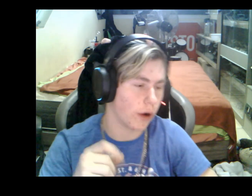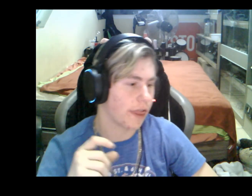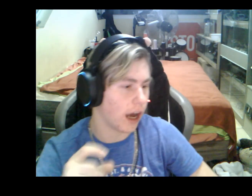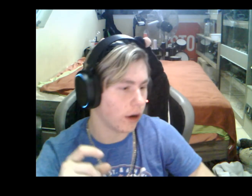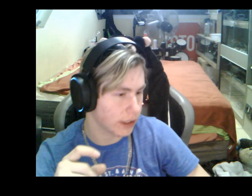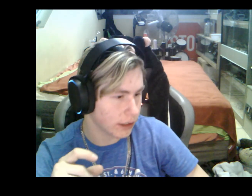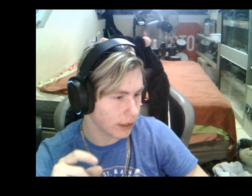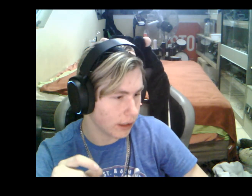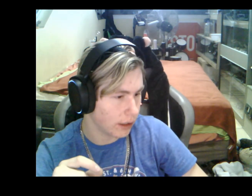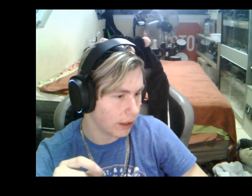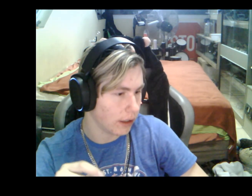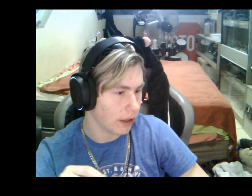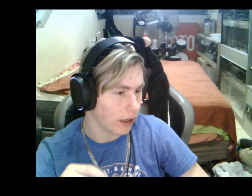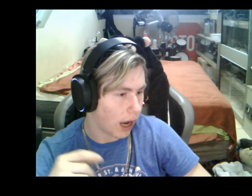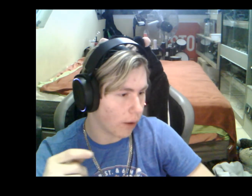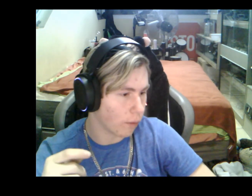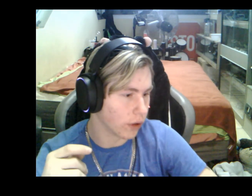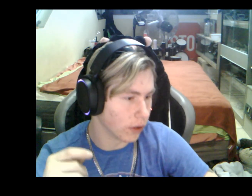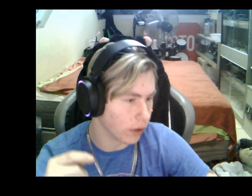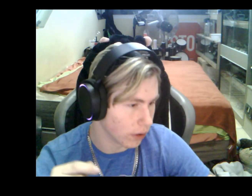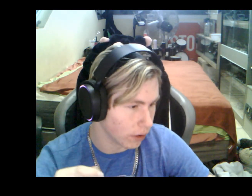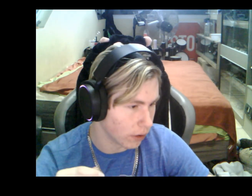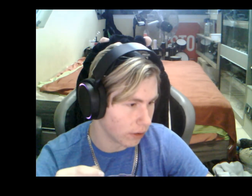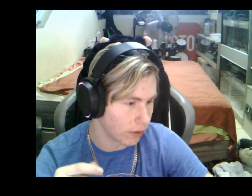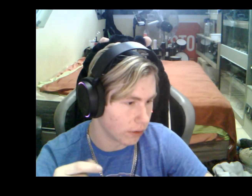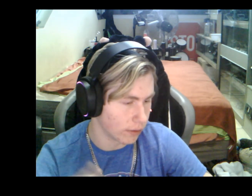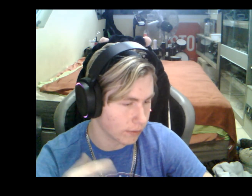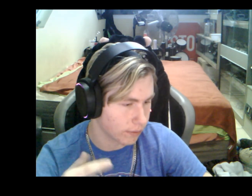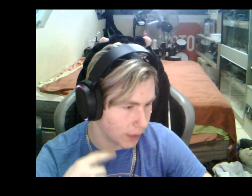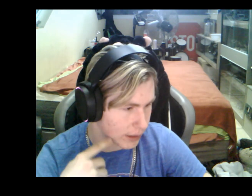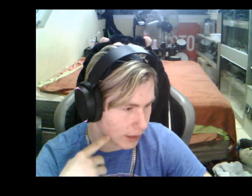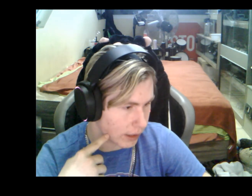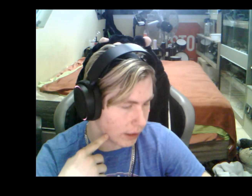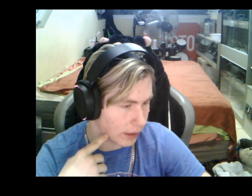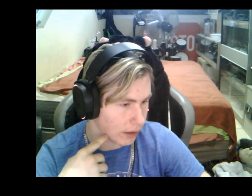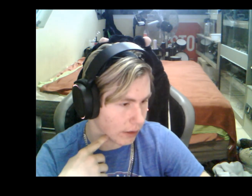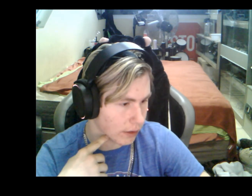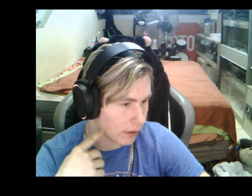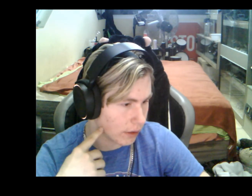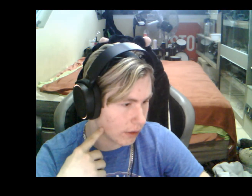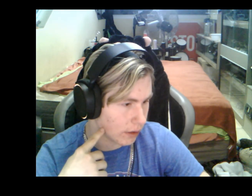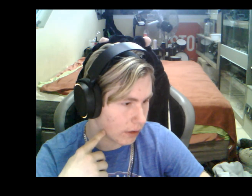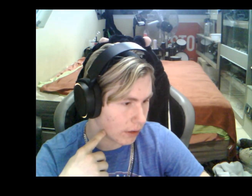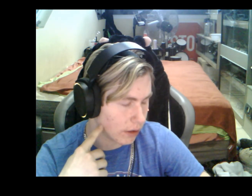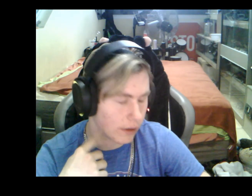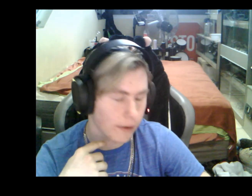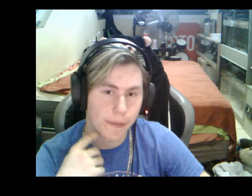get to 1,000, I will